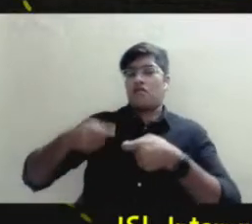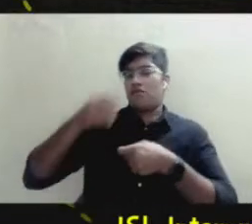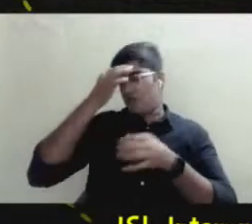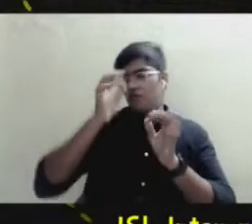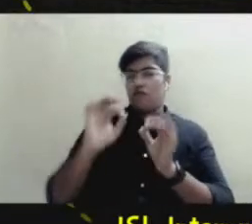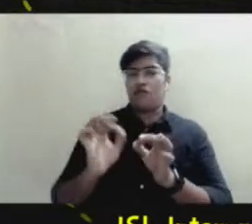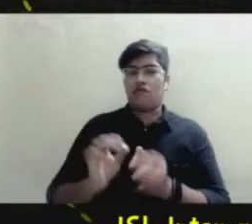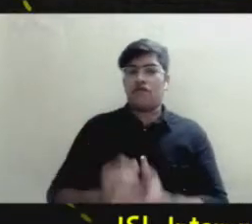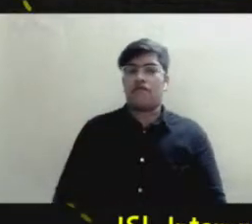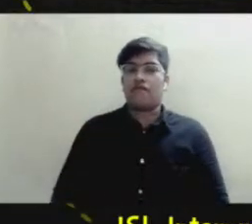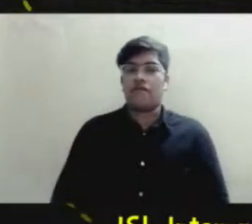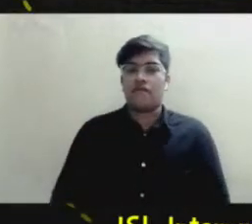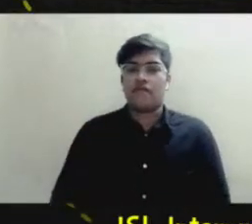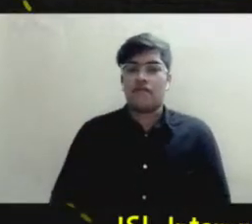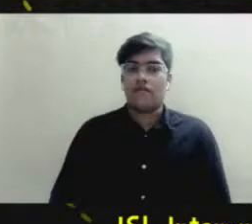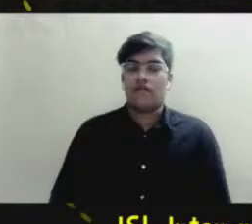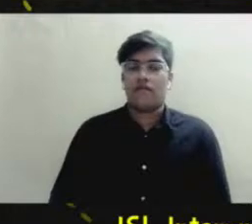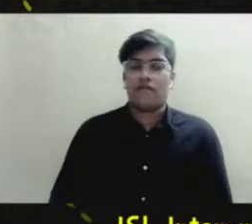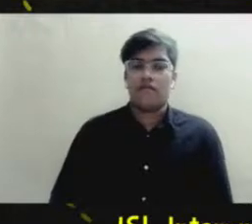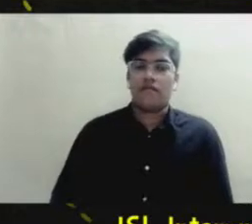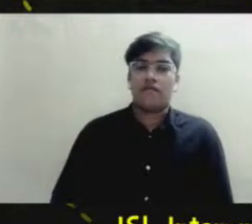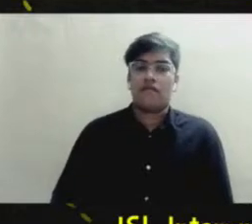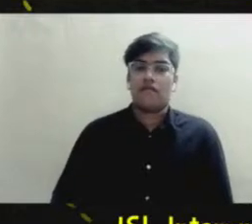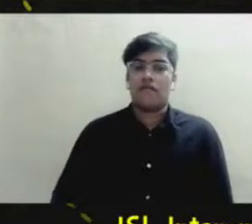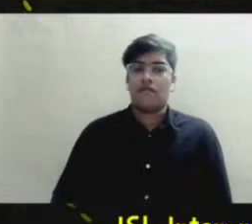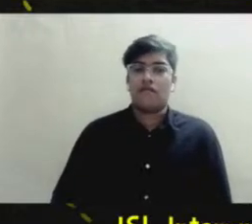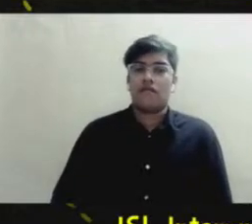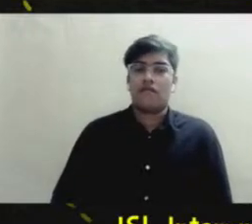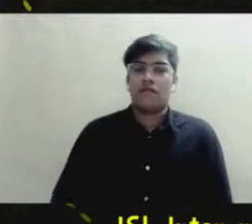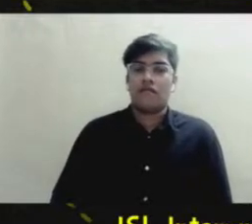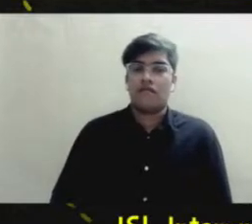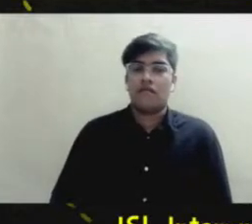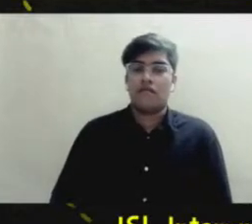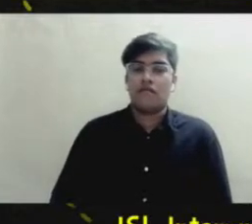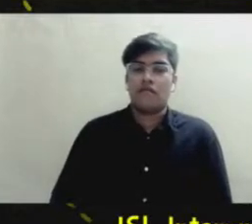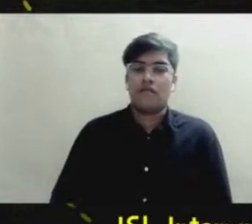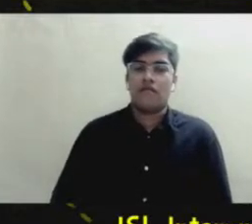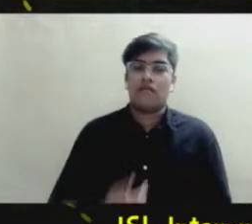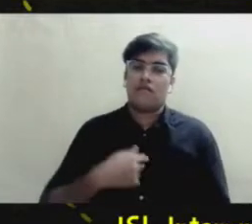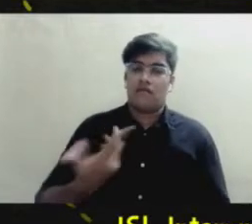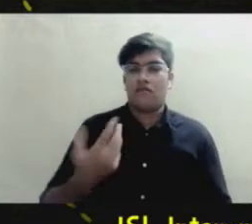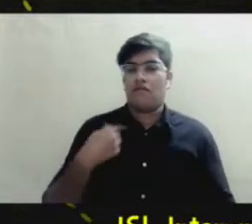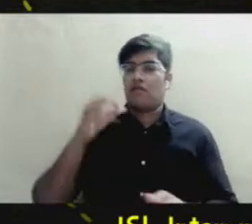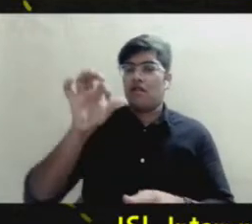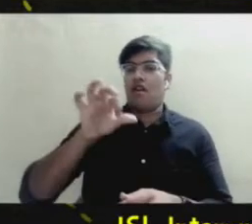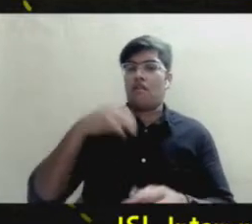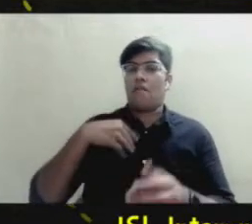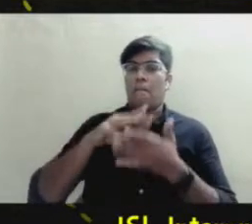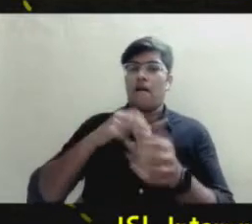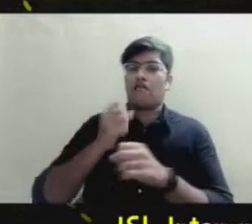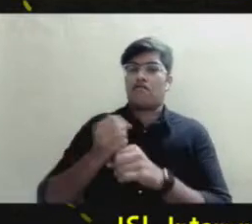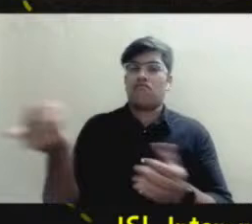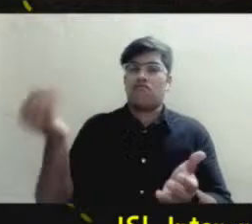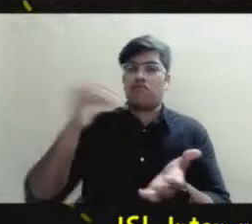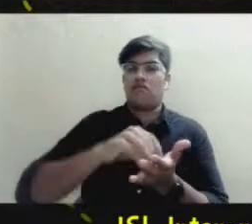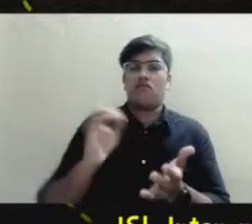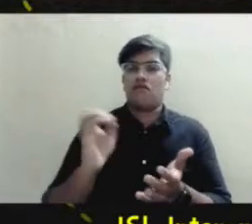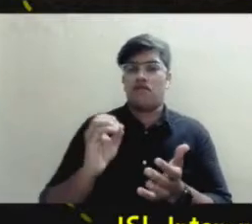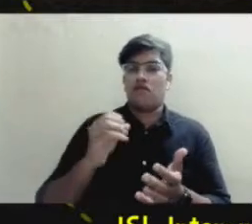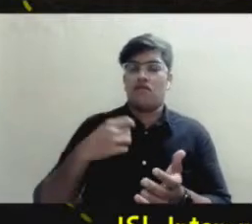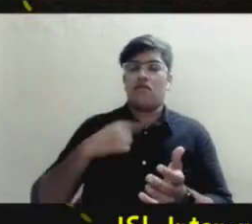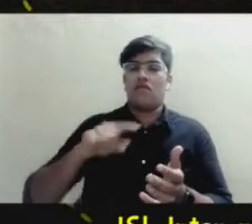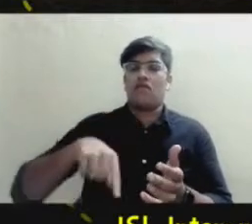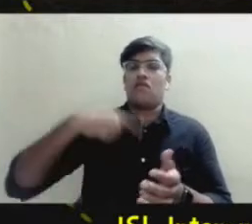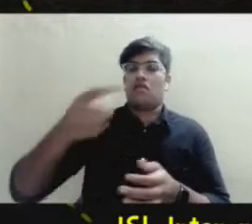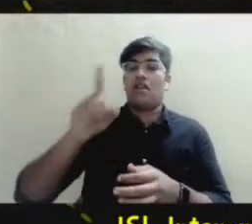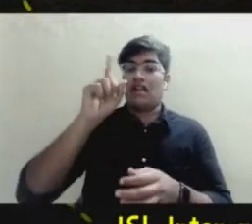another musician coming in to dub. And so I didn't show up on the 9th of March, and I showed up then on the